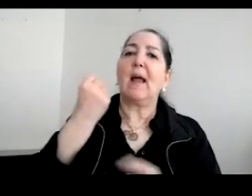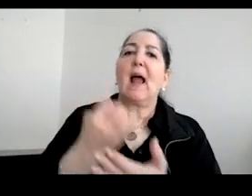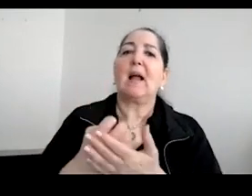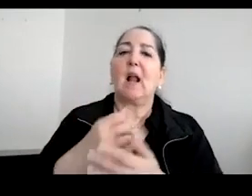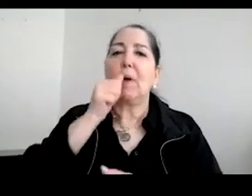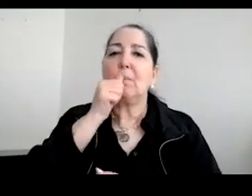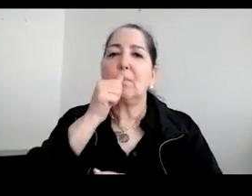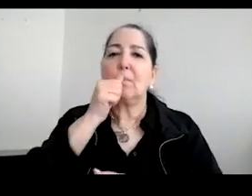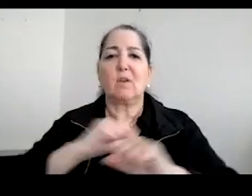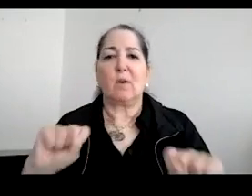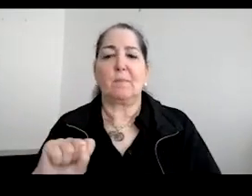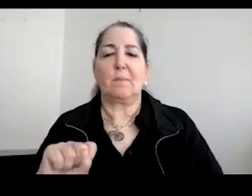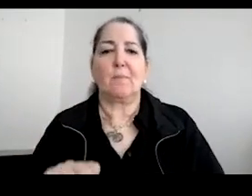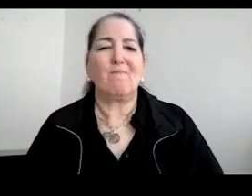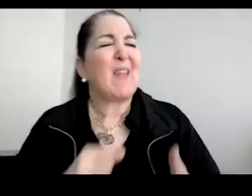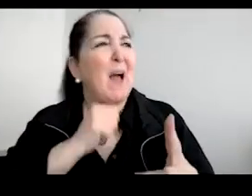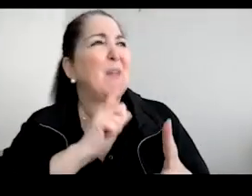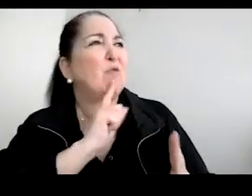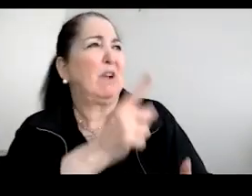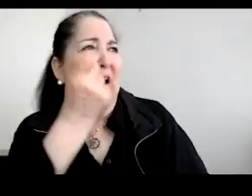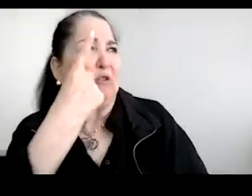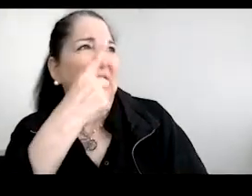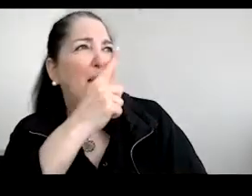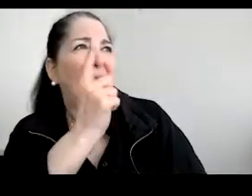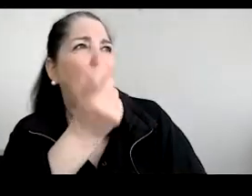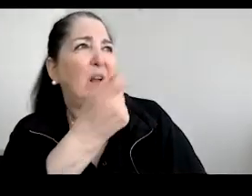I'm not sure I follow that question. Is the question,